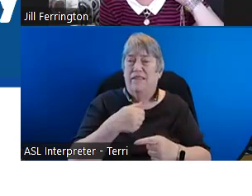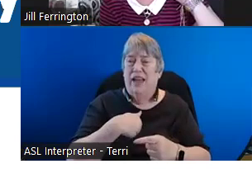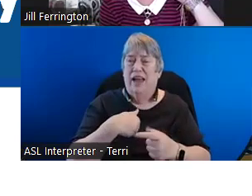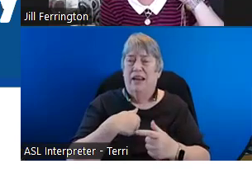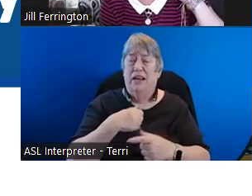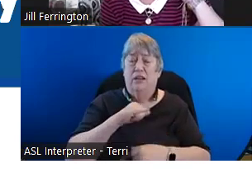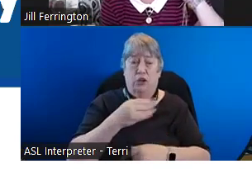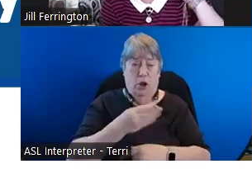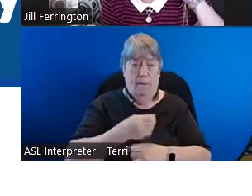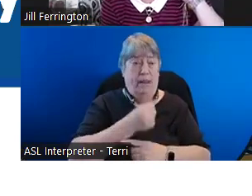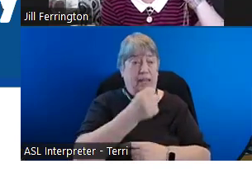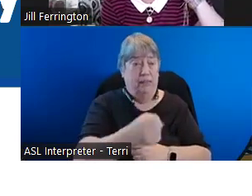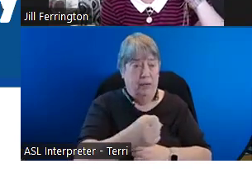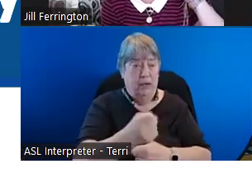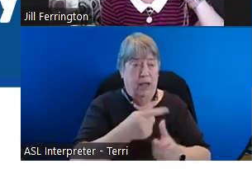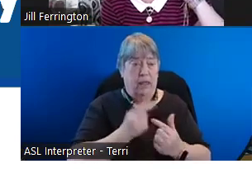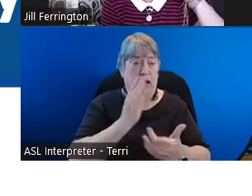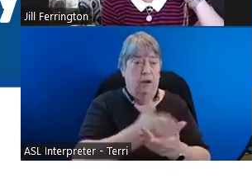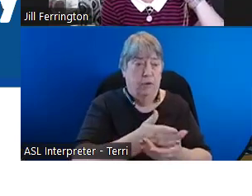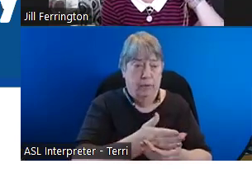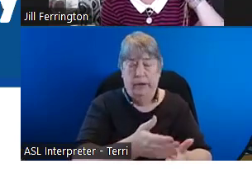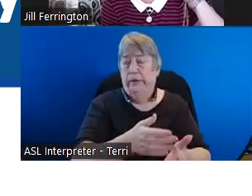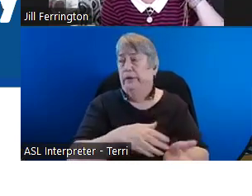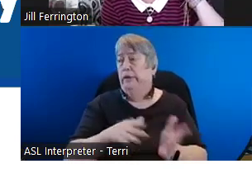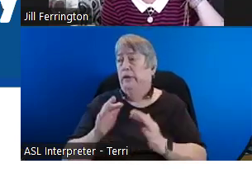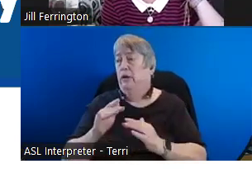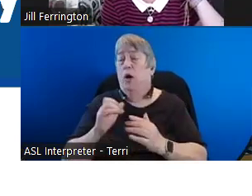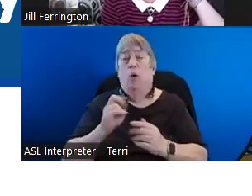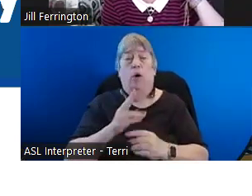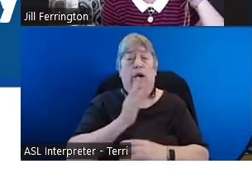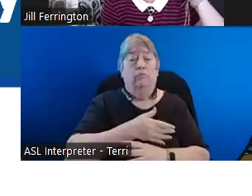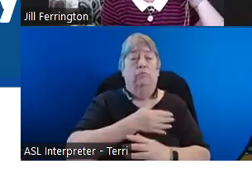placement background or intermittent due to the significance of